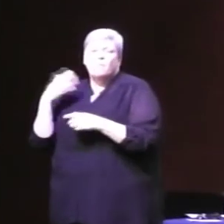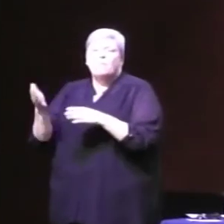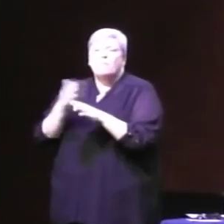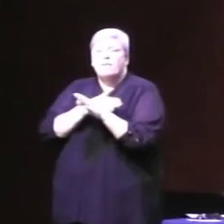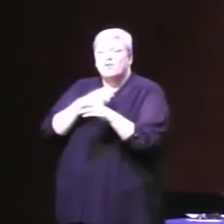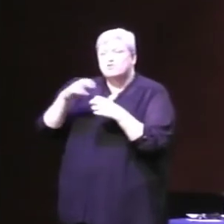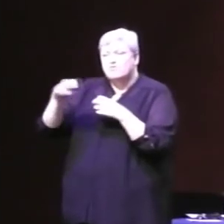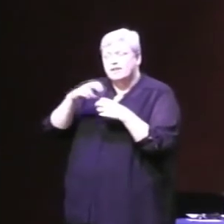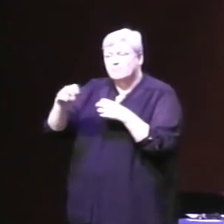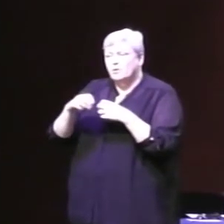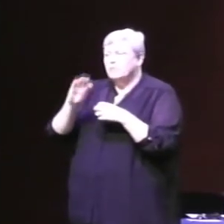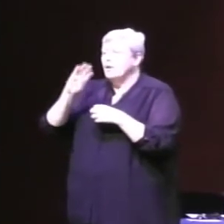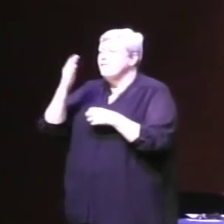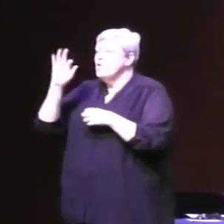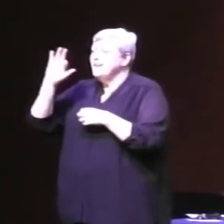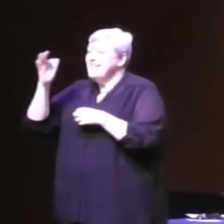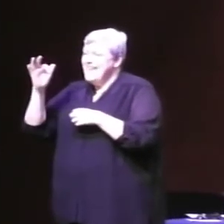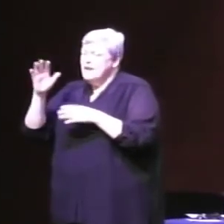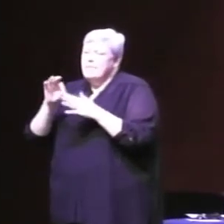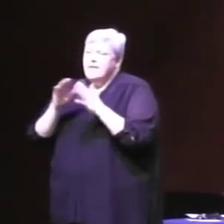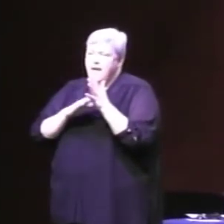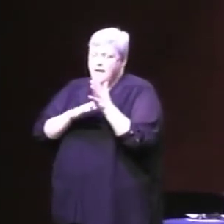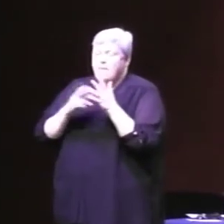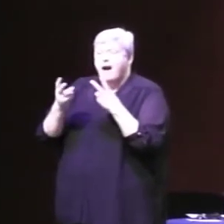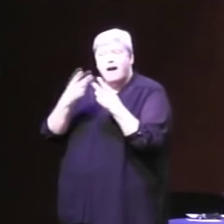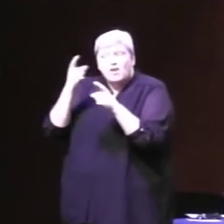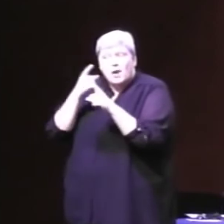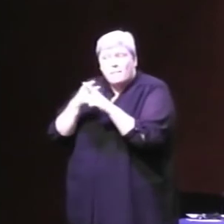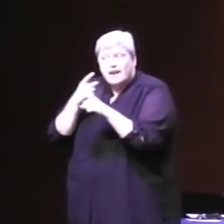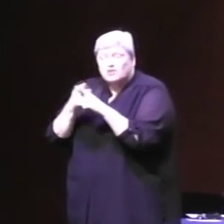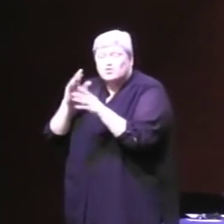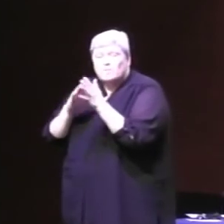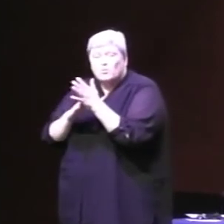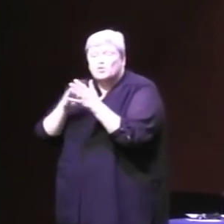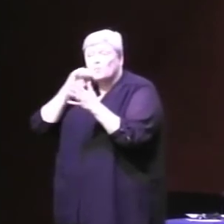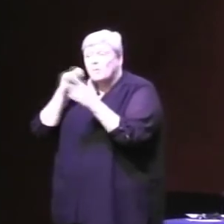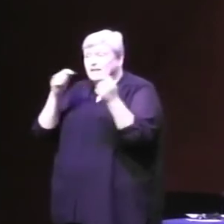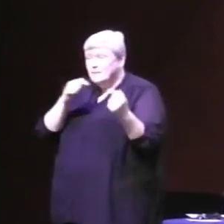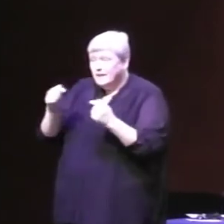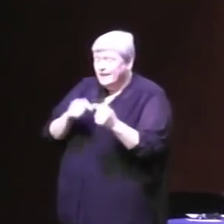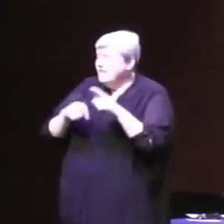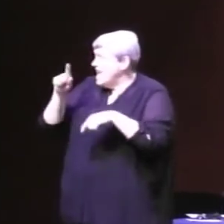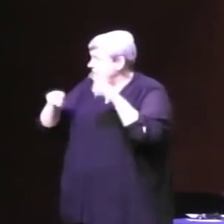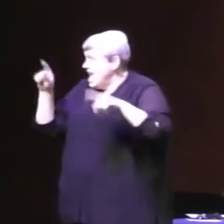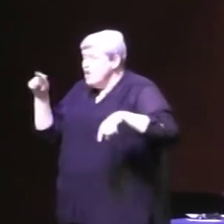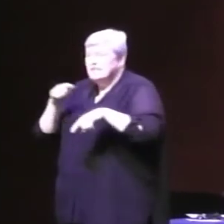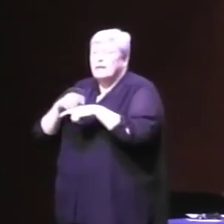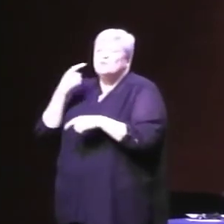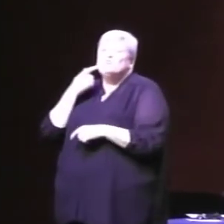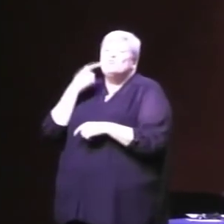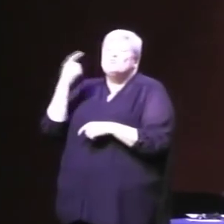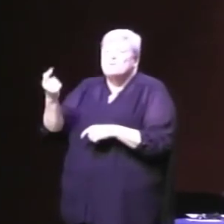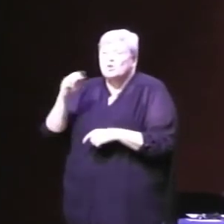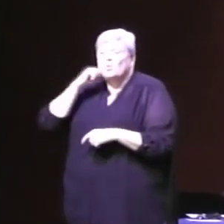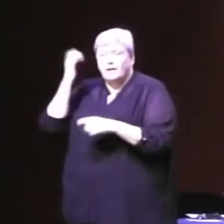section at 4:10 p.m. Other emergency motions will be debated at various times on Wednesday, and you will